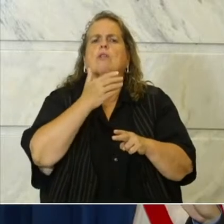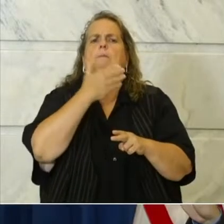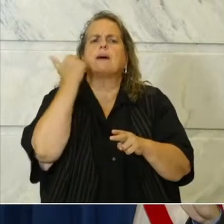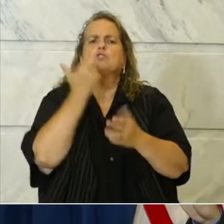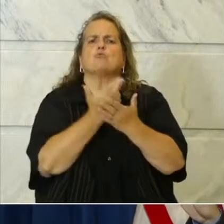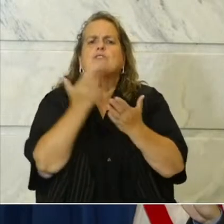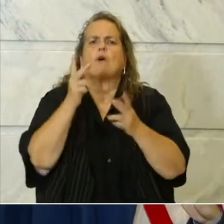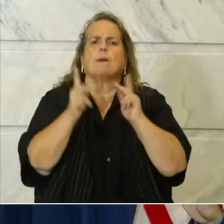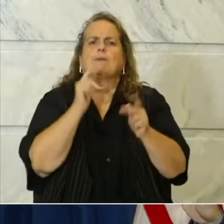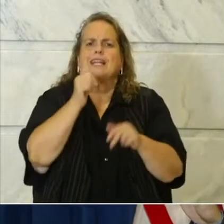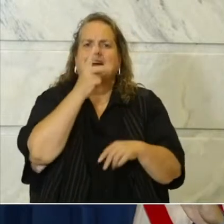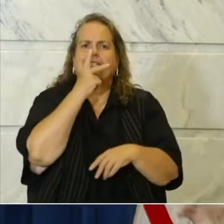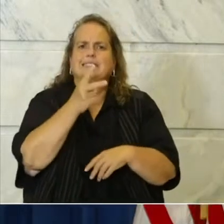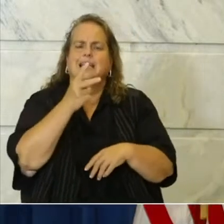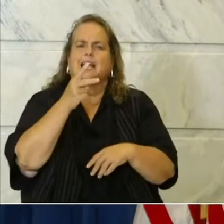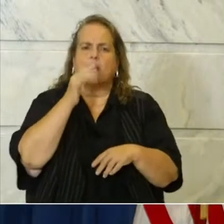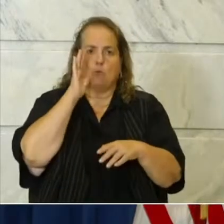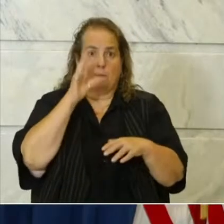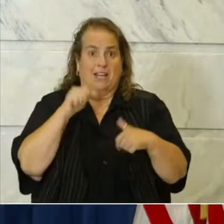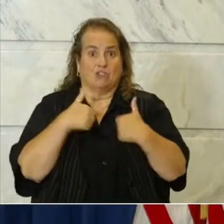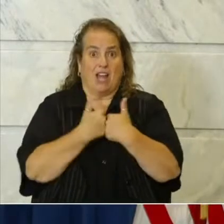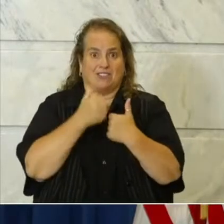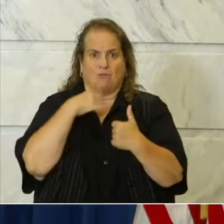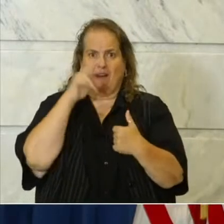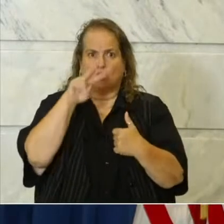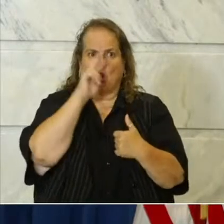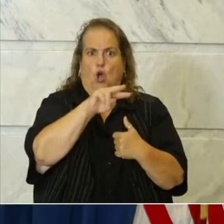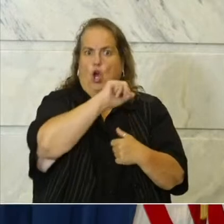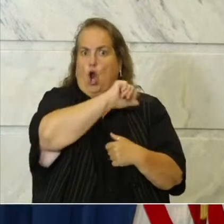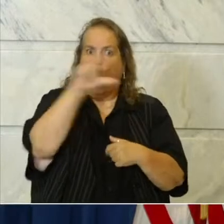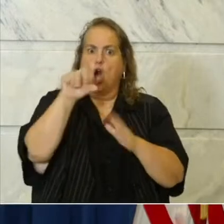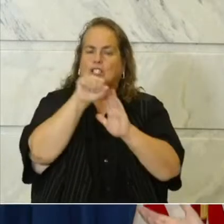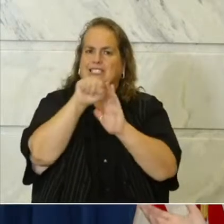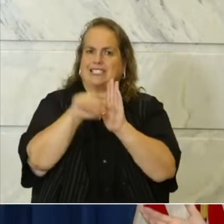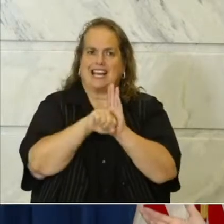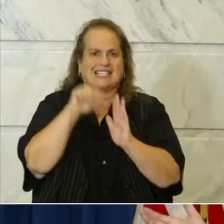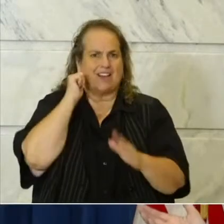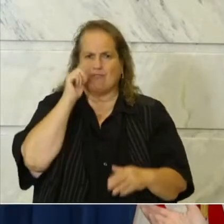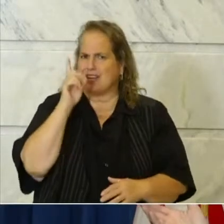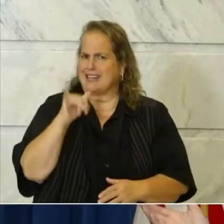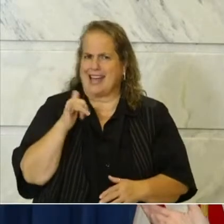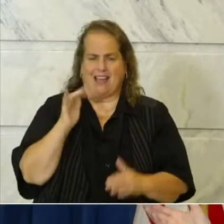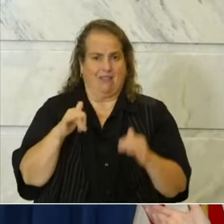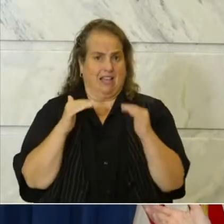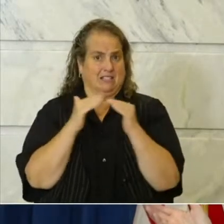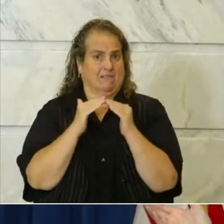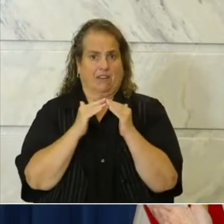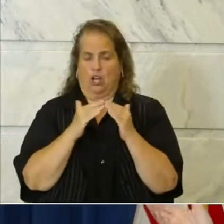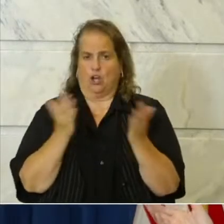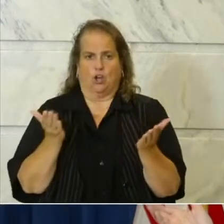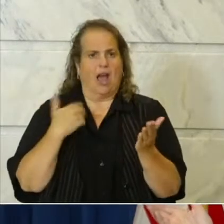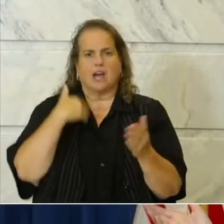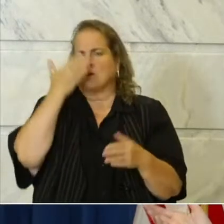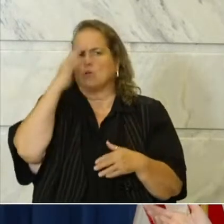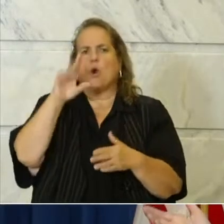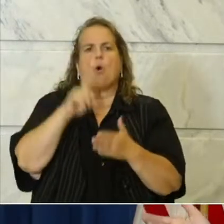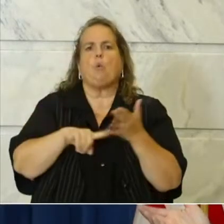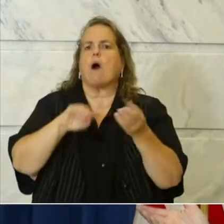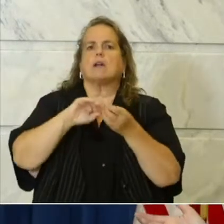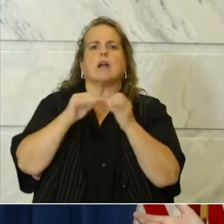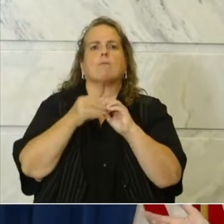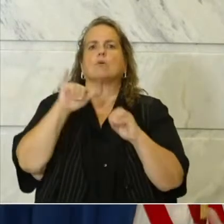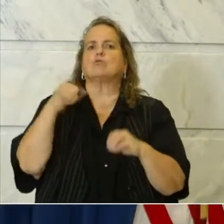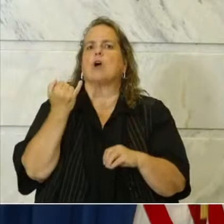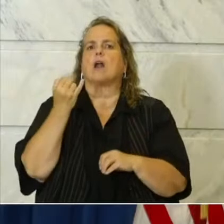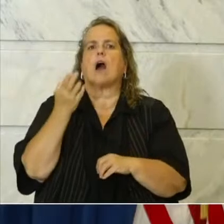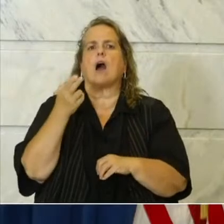rate, each and every day. So that's fair that they, I don't know what numbers Johns Hopkins are using. I